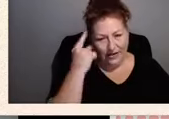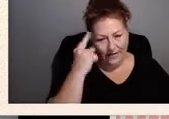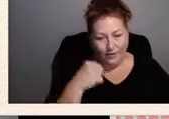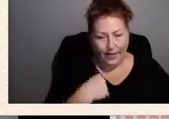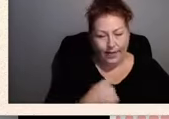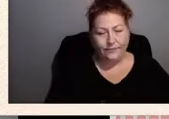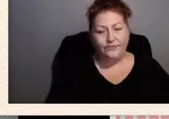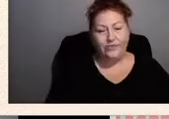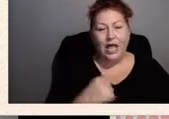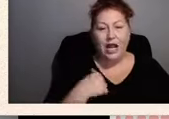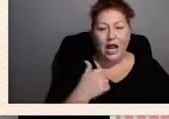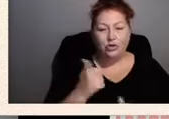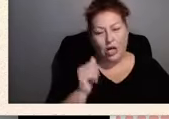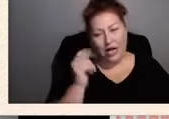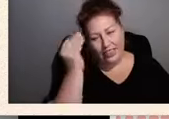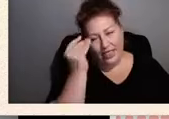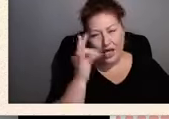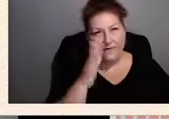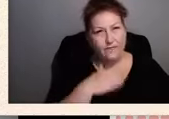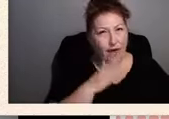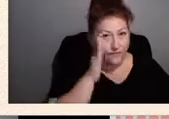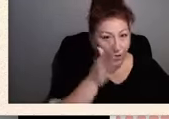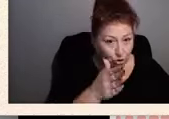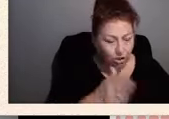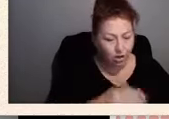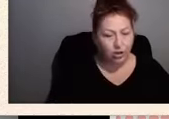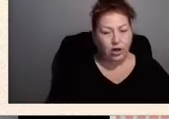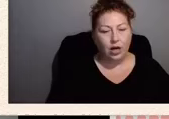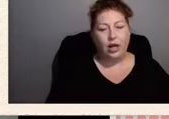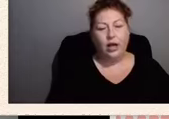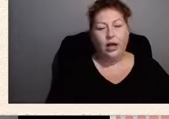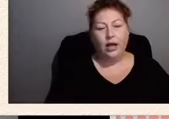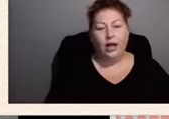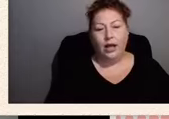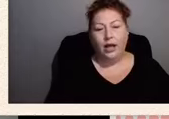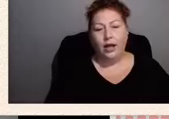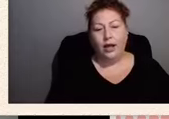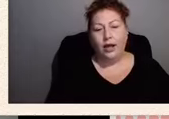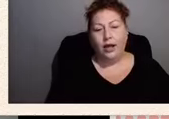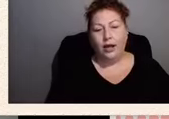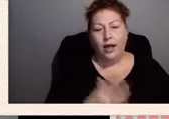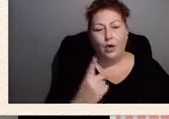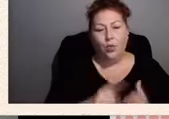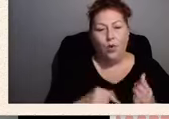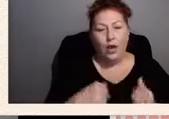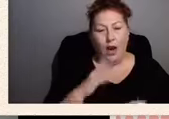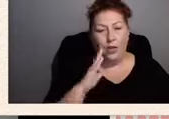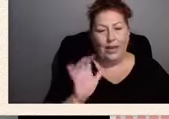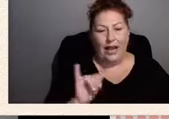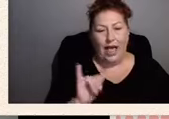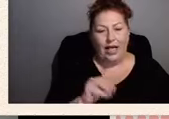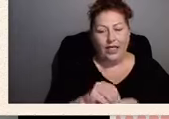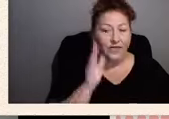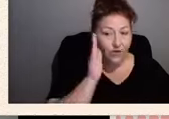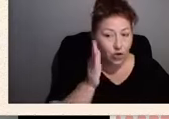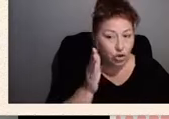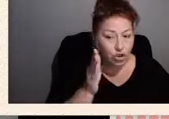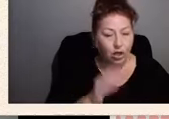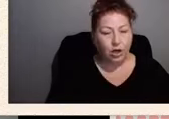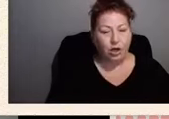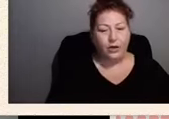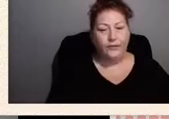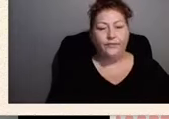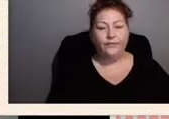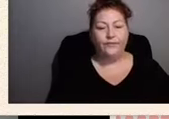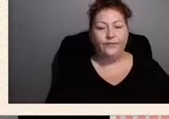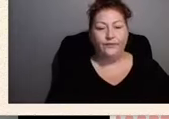trying to think of my future, and what I was going to be like in the future, and for